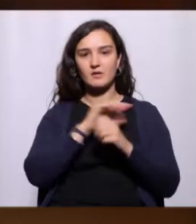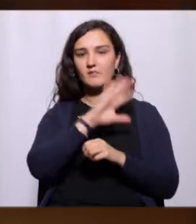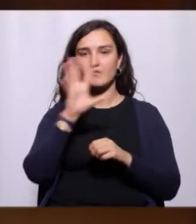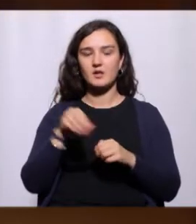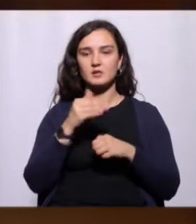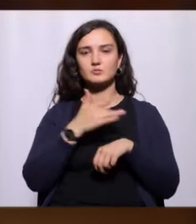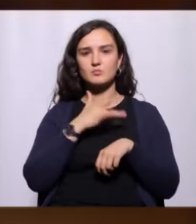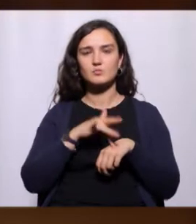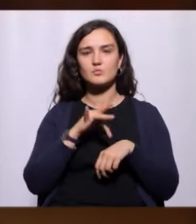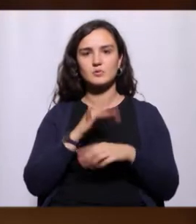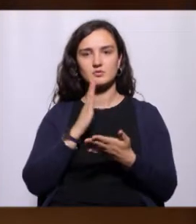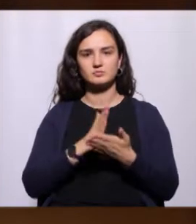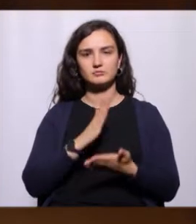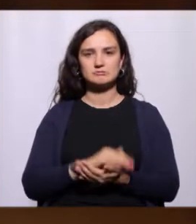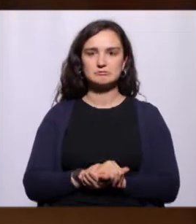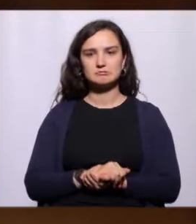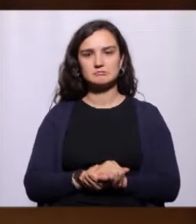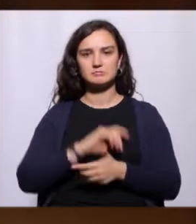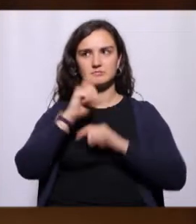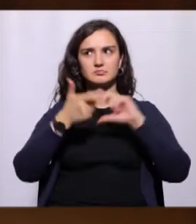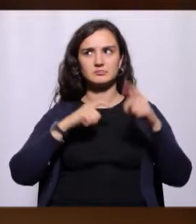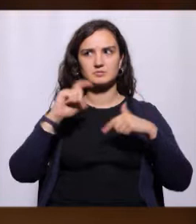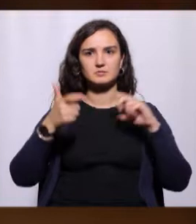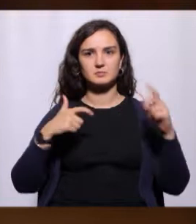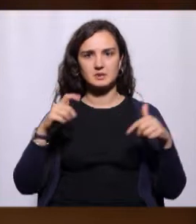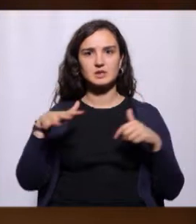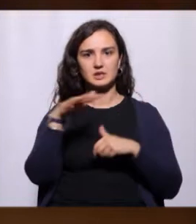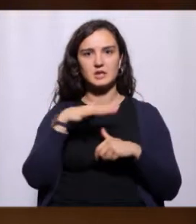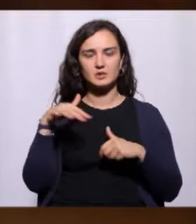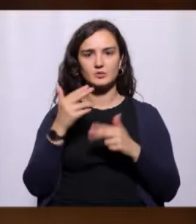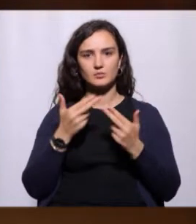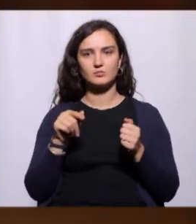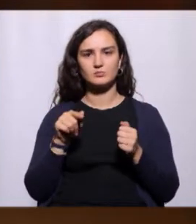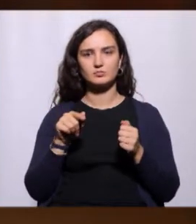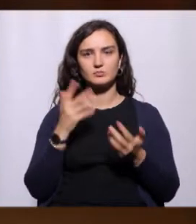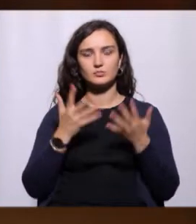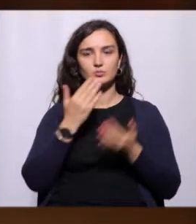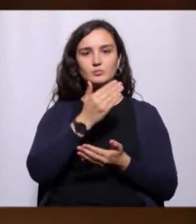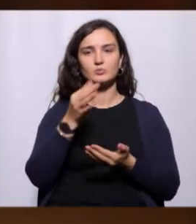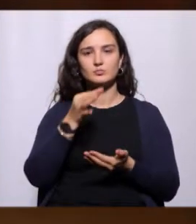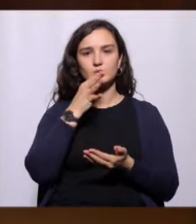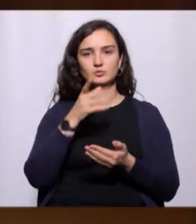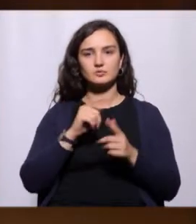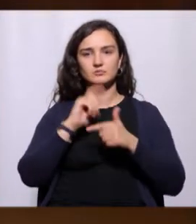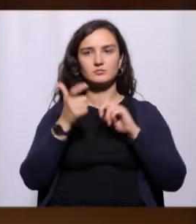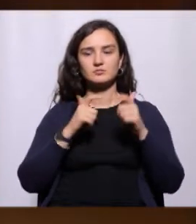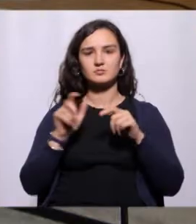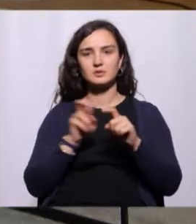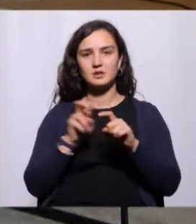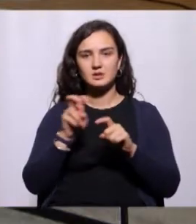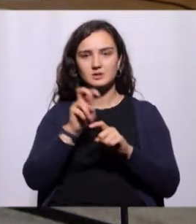everyone's favorite is mountainous areas. If you like hiking, if you